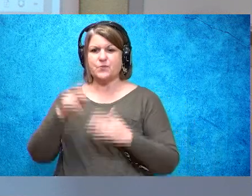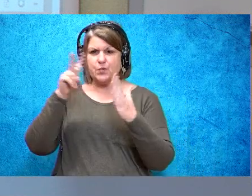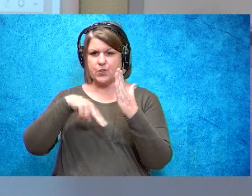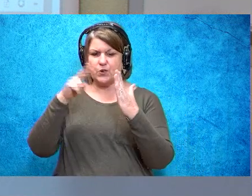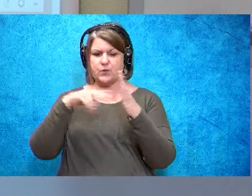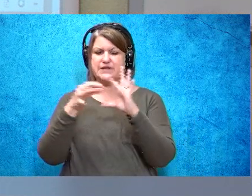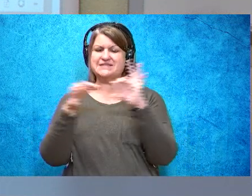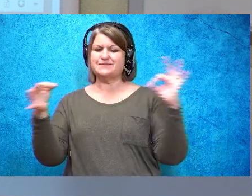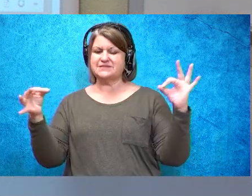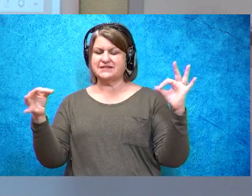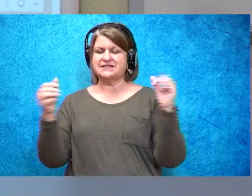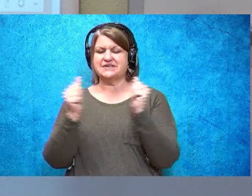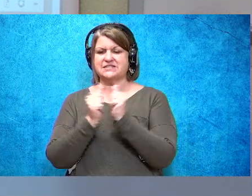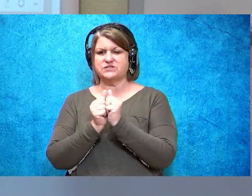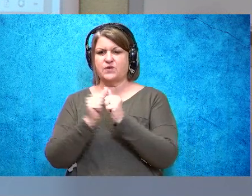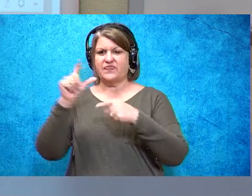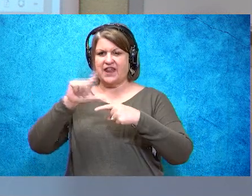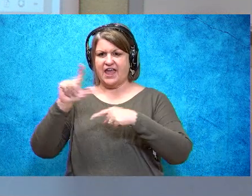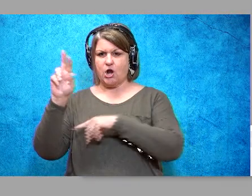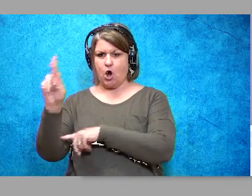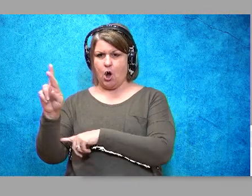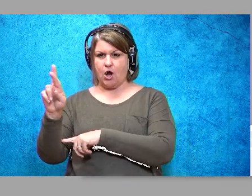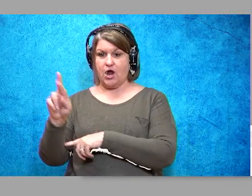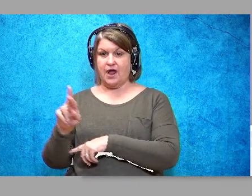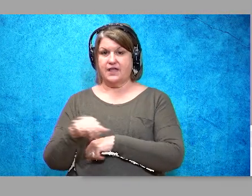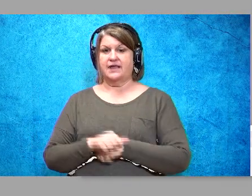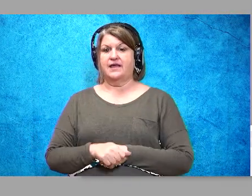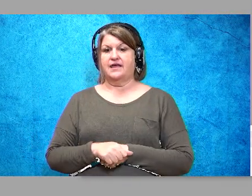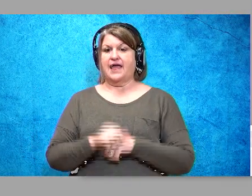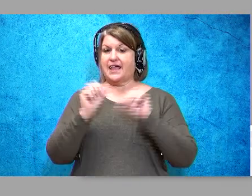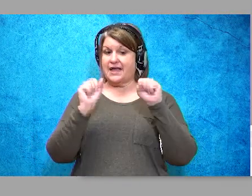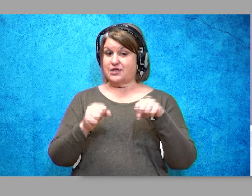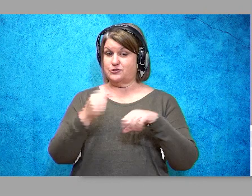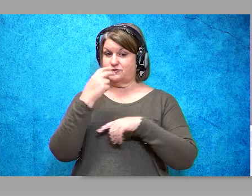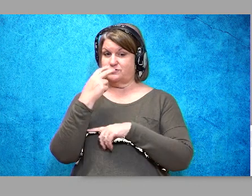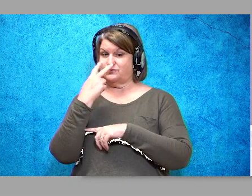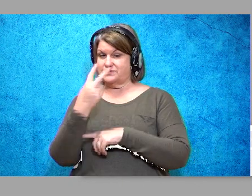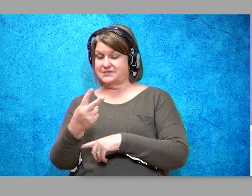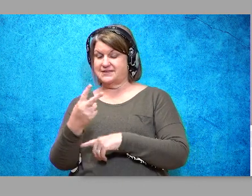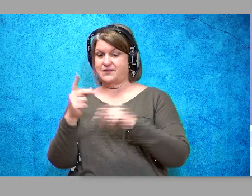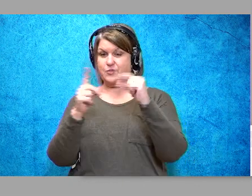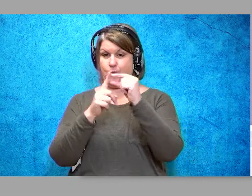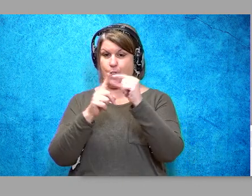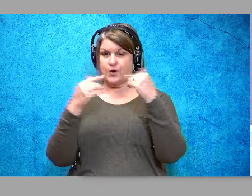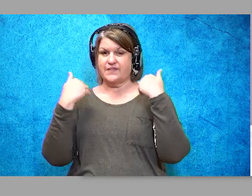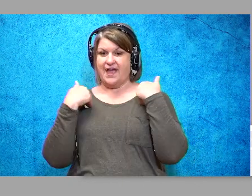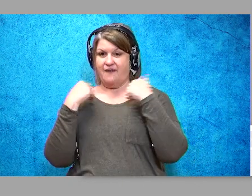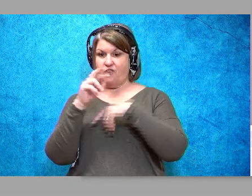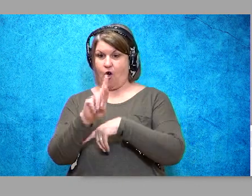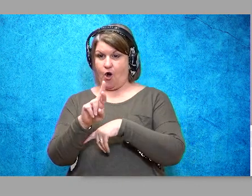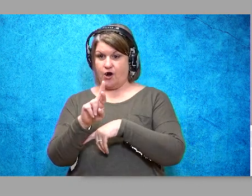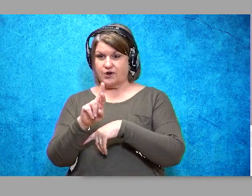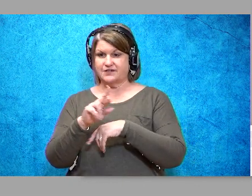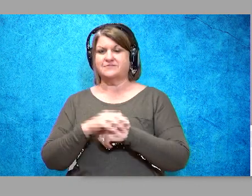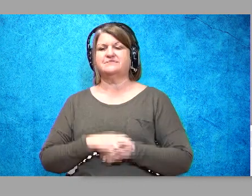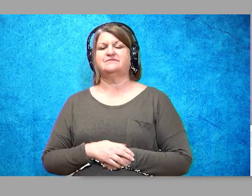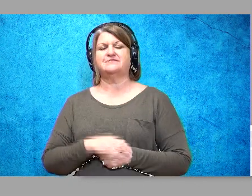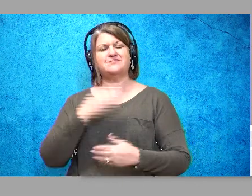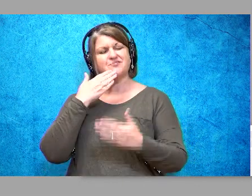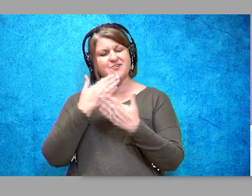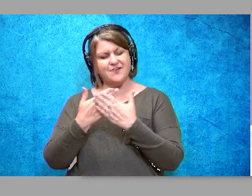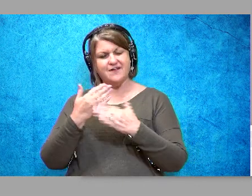with R. Look at my sentences. Can you identify the words that have R? Good job.